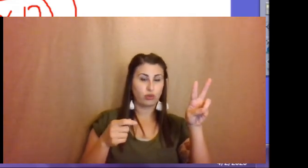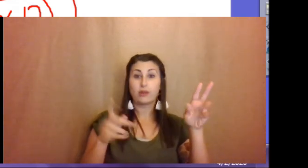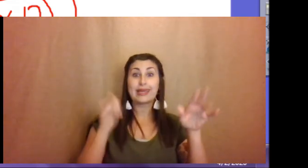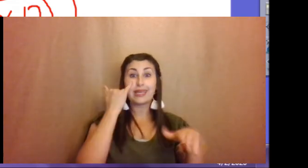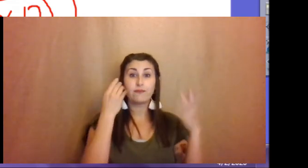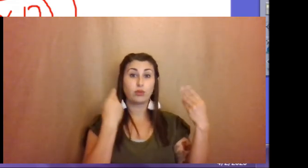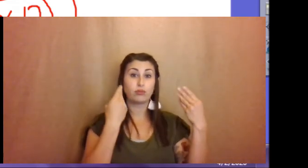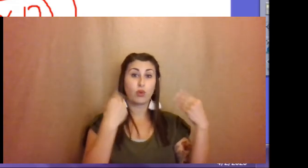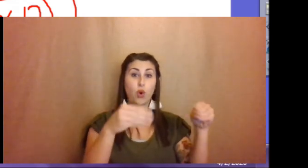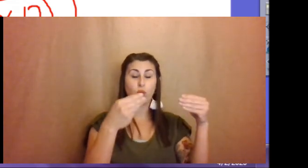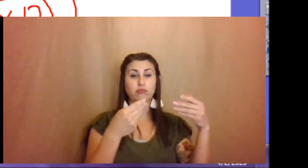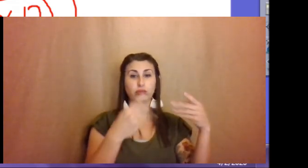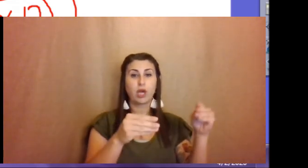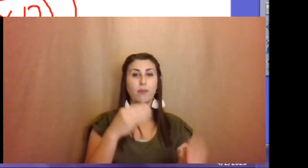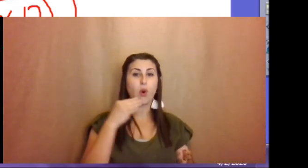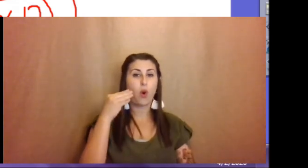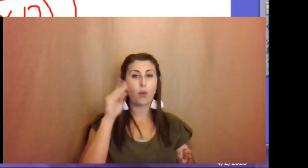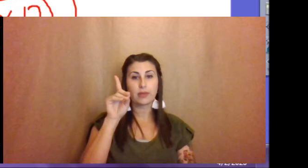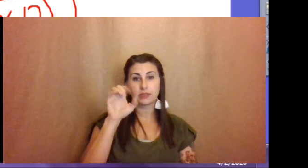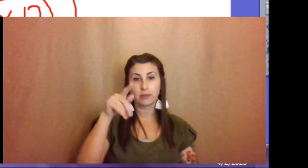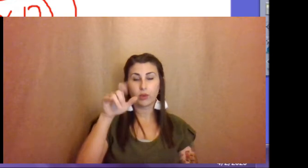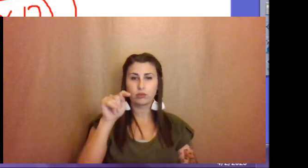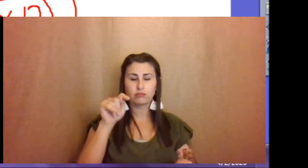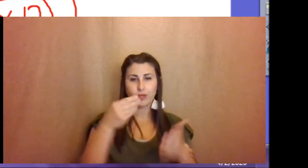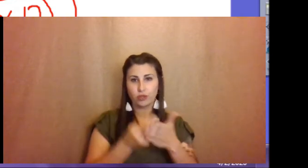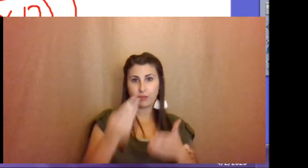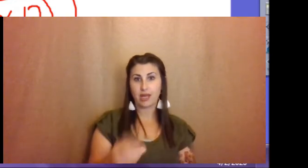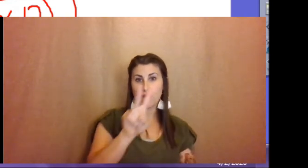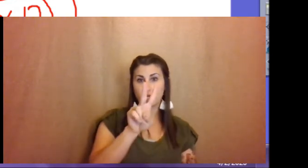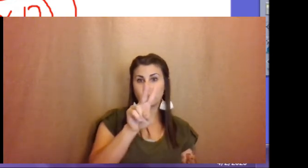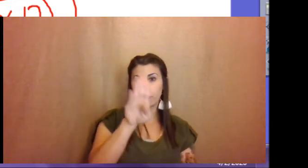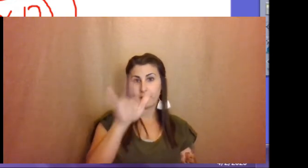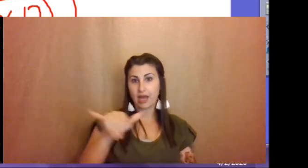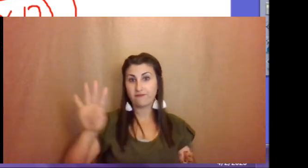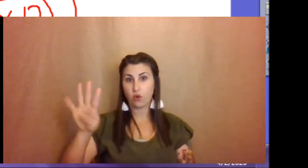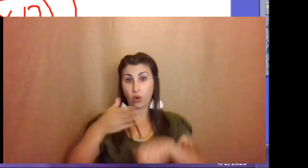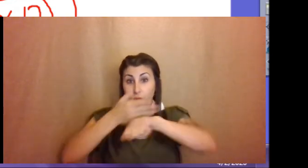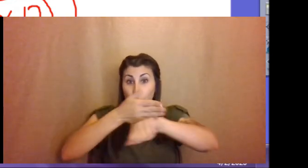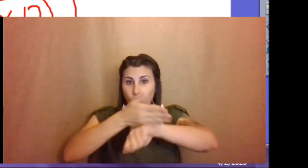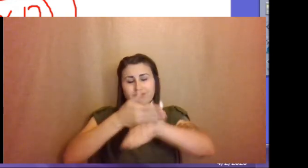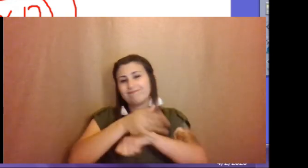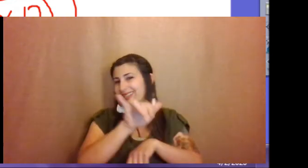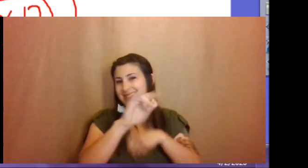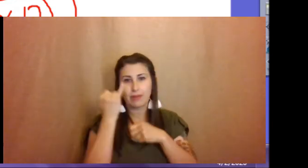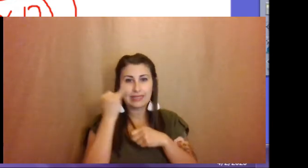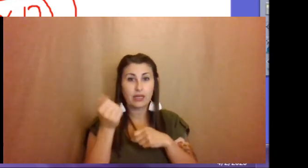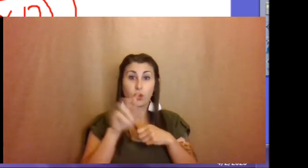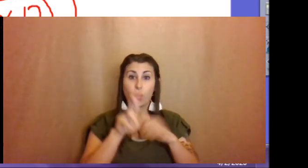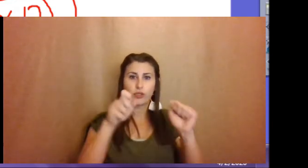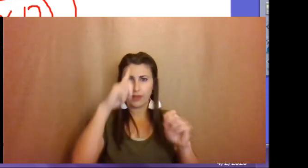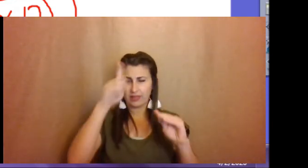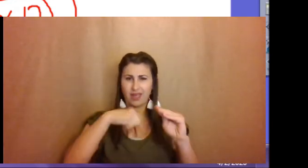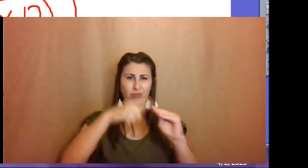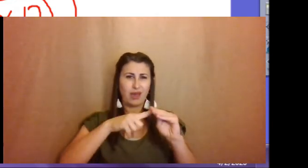by 4. Think of it that way. Or you can think of the dimensions of a picture. Okay?